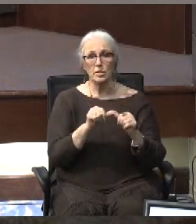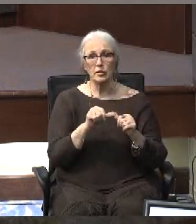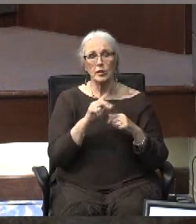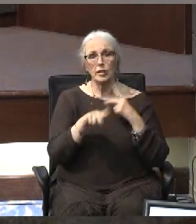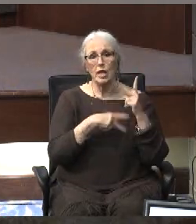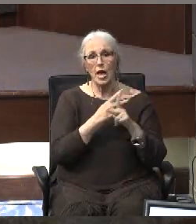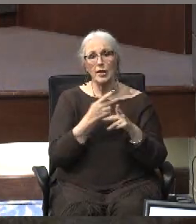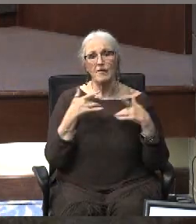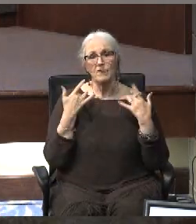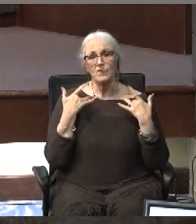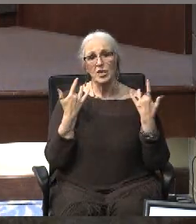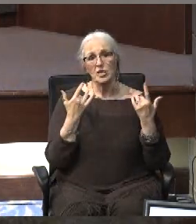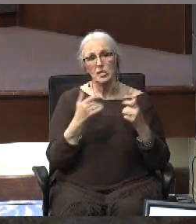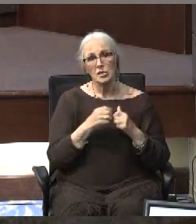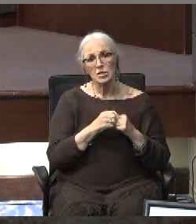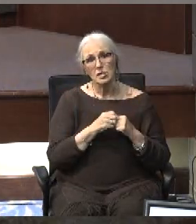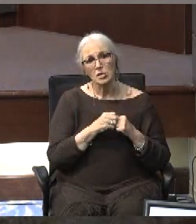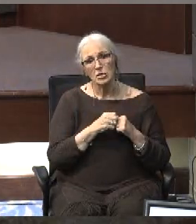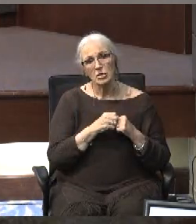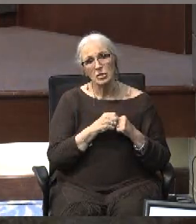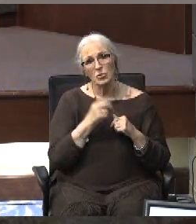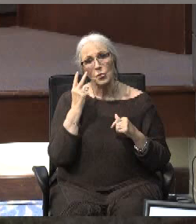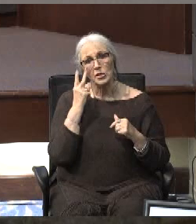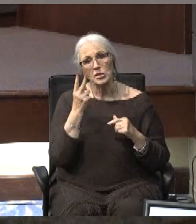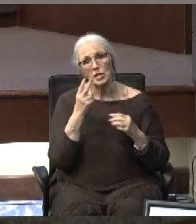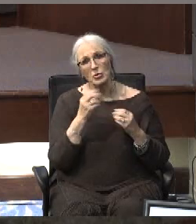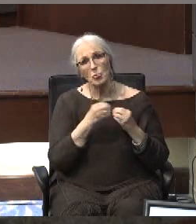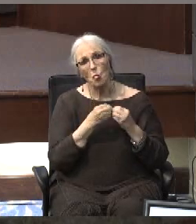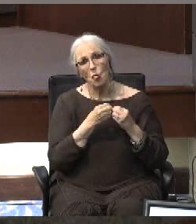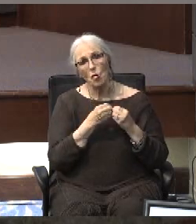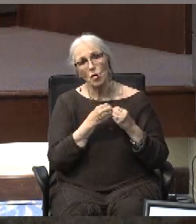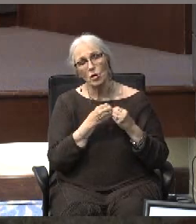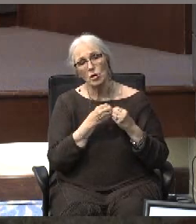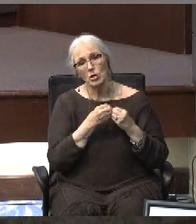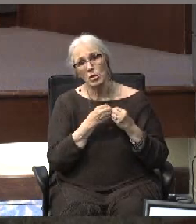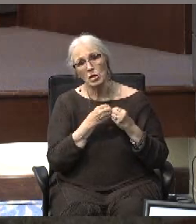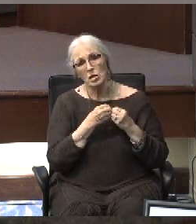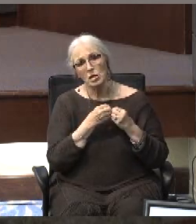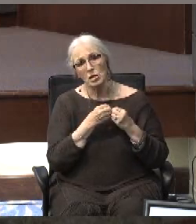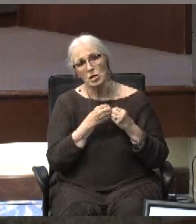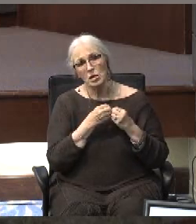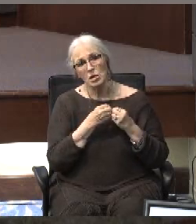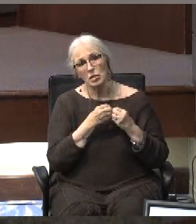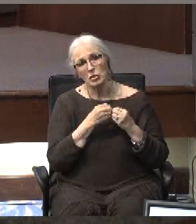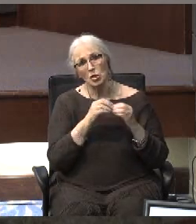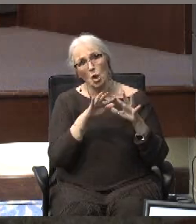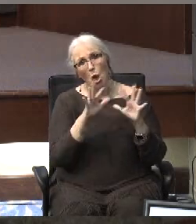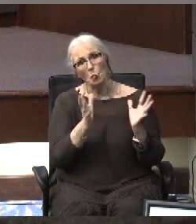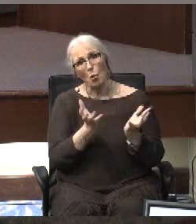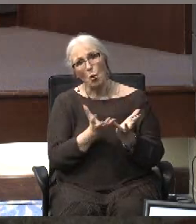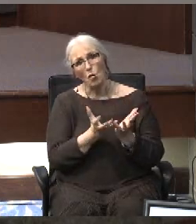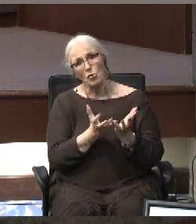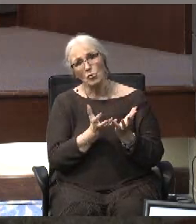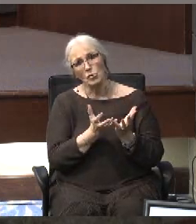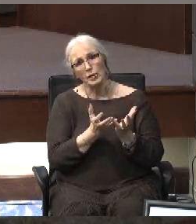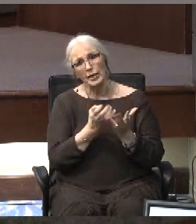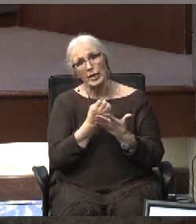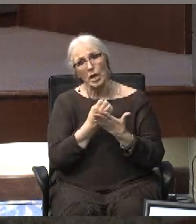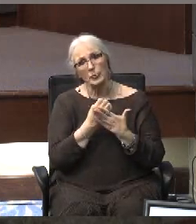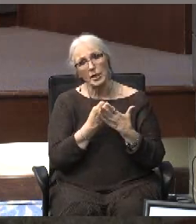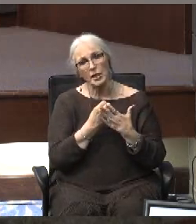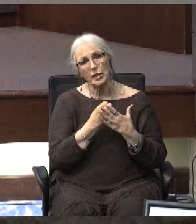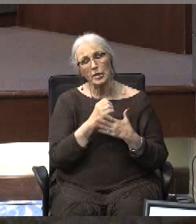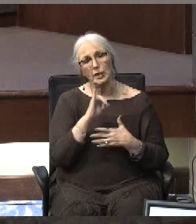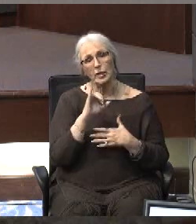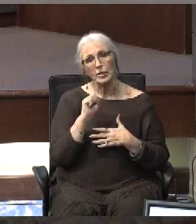types of events seem more and more likely with kind of global climate